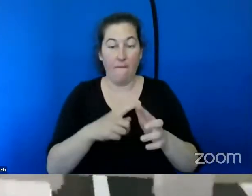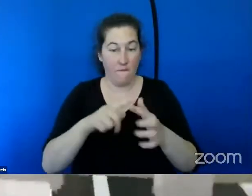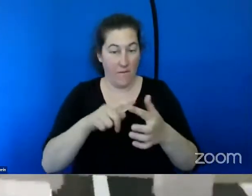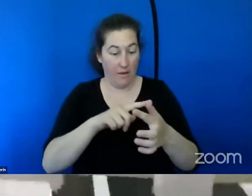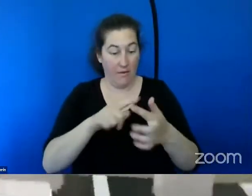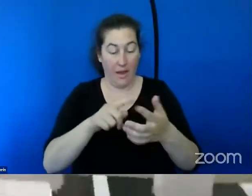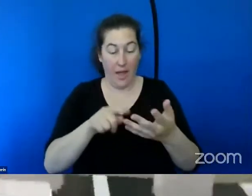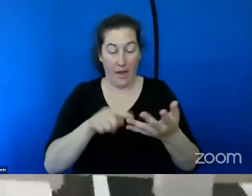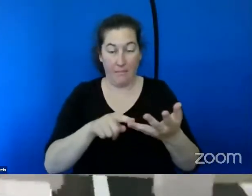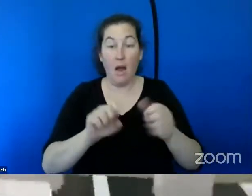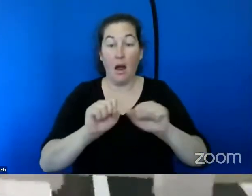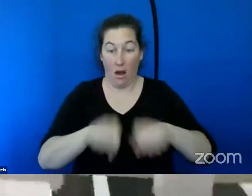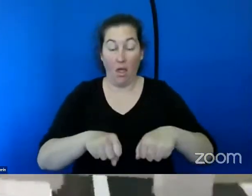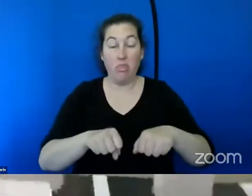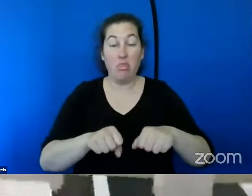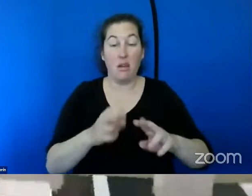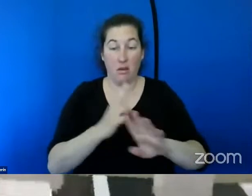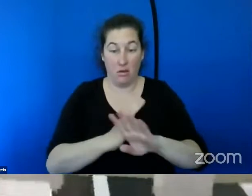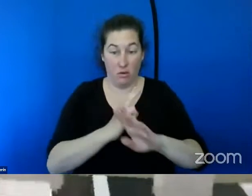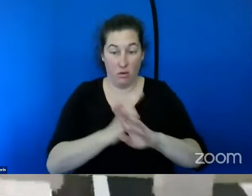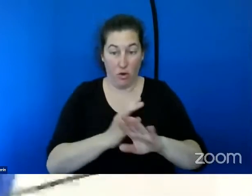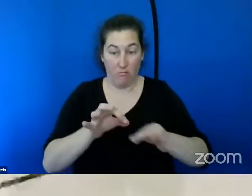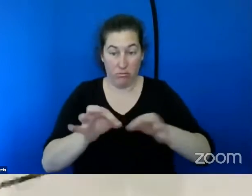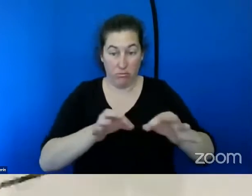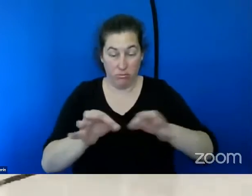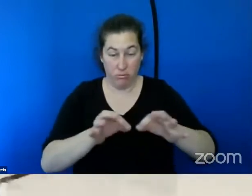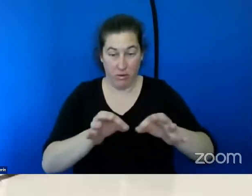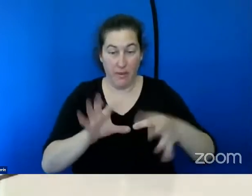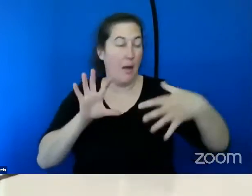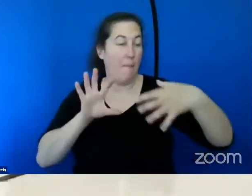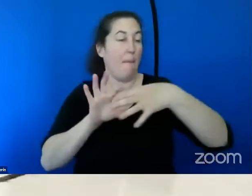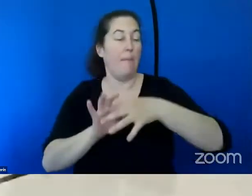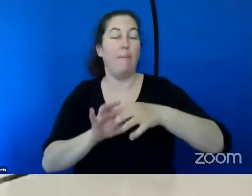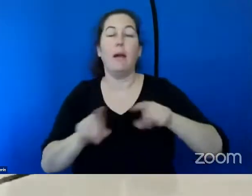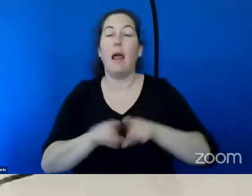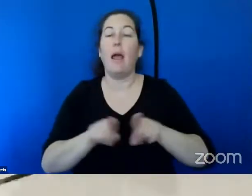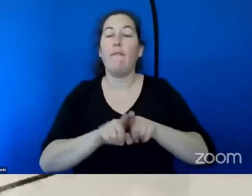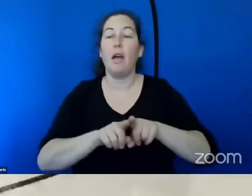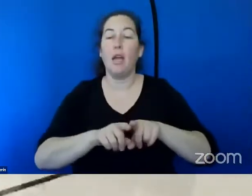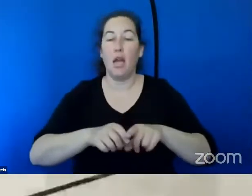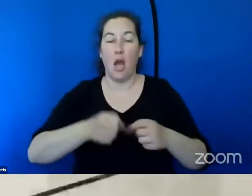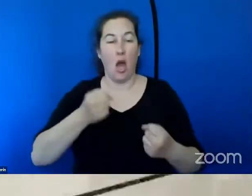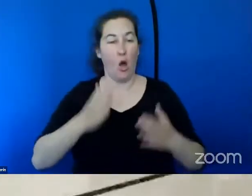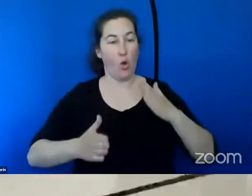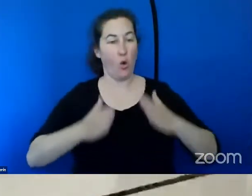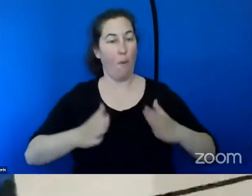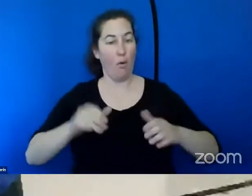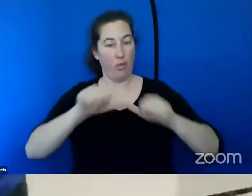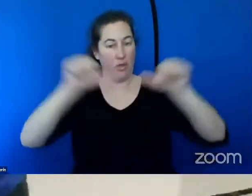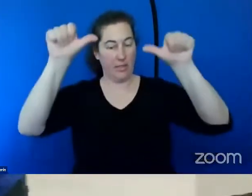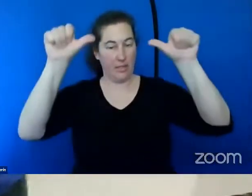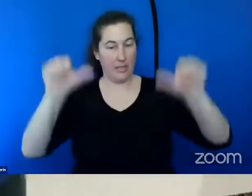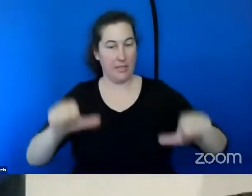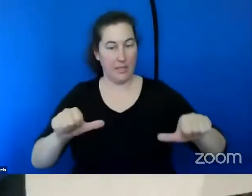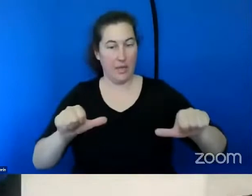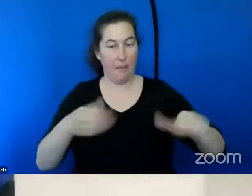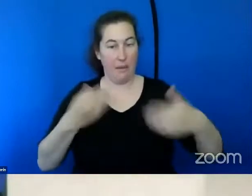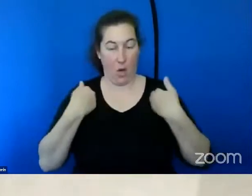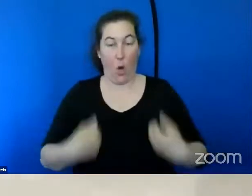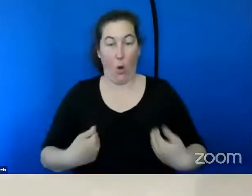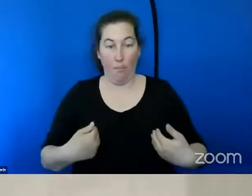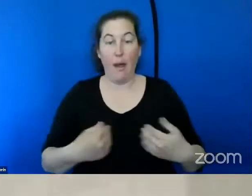trains a lot with the prosthesis, and it looks bionic because it's also 3D